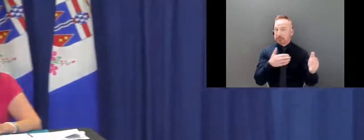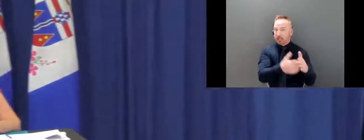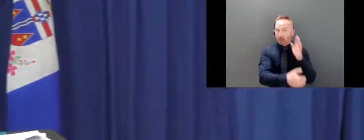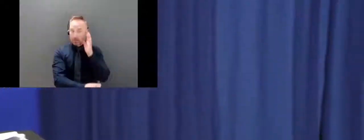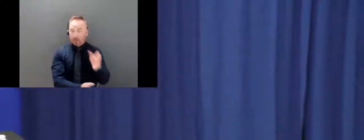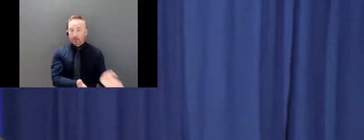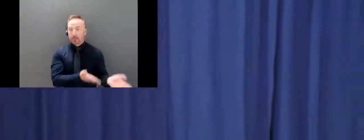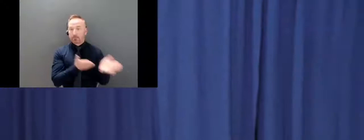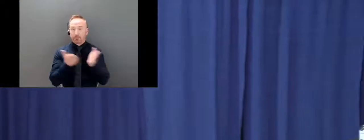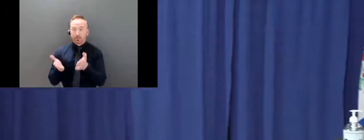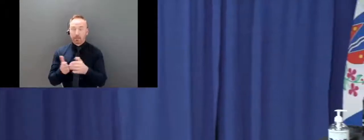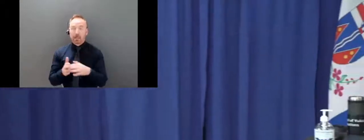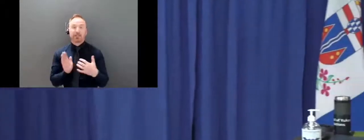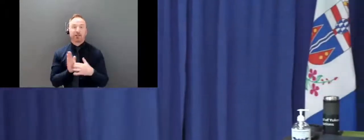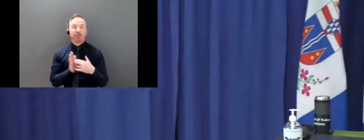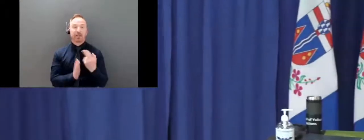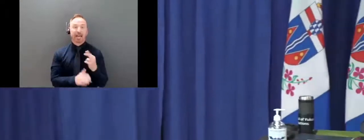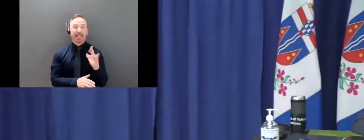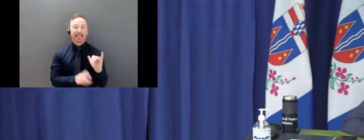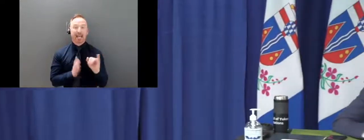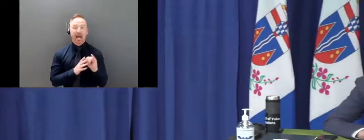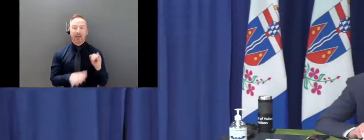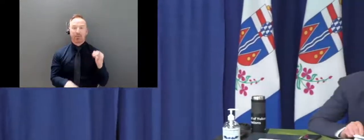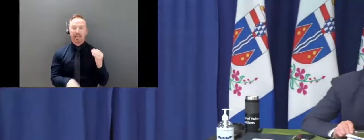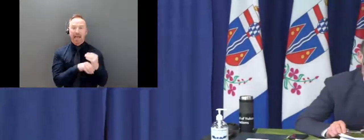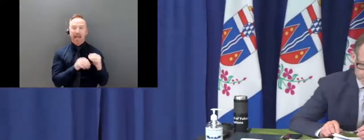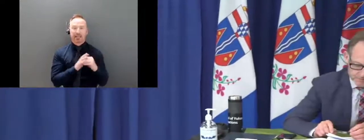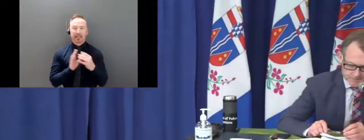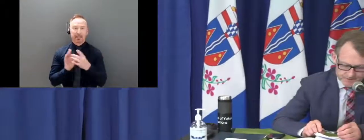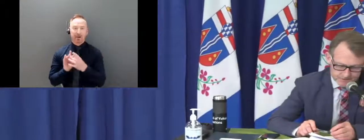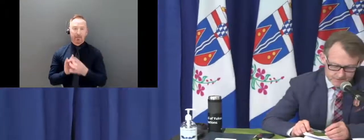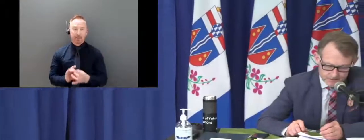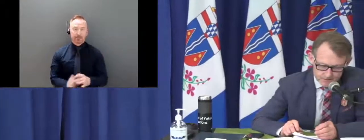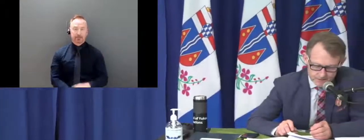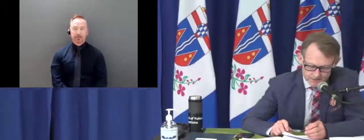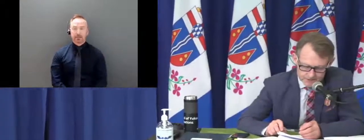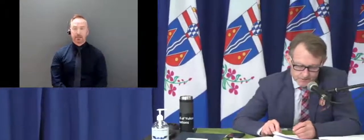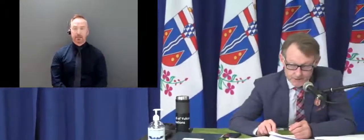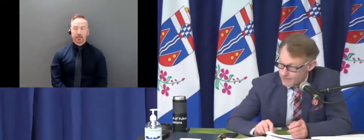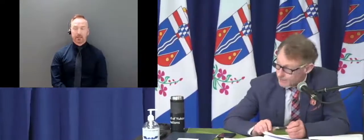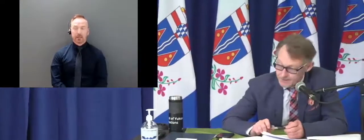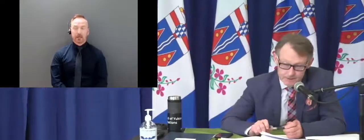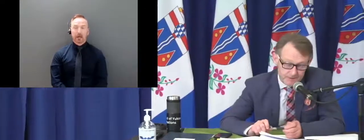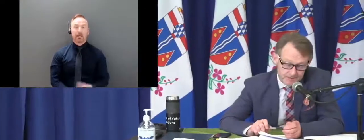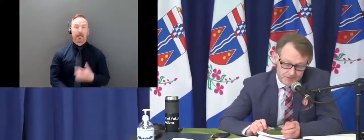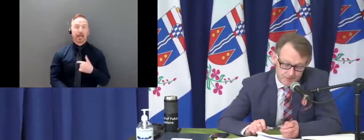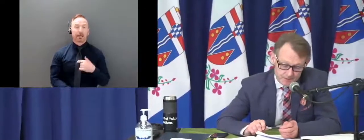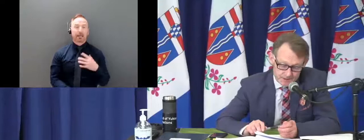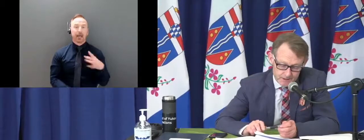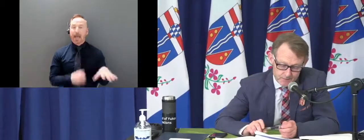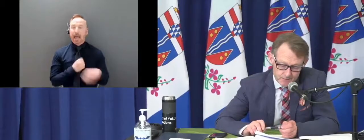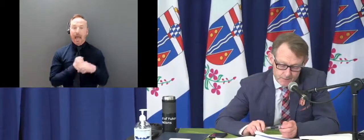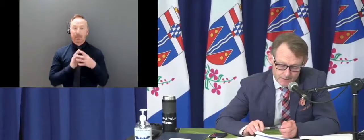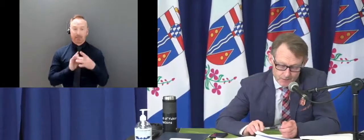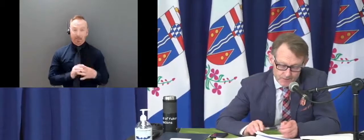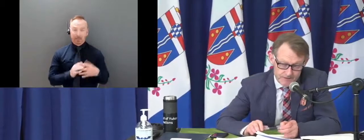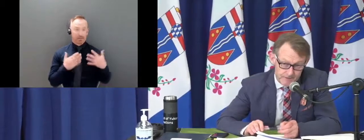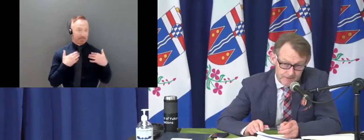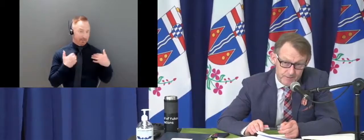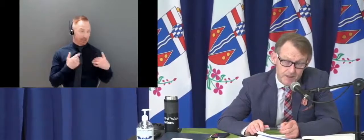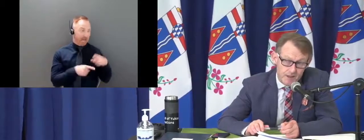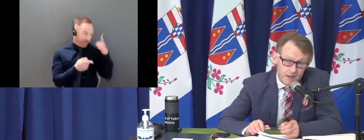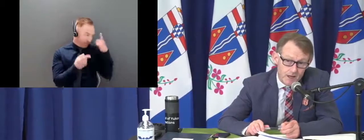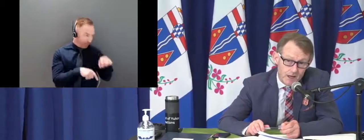Thanks. I'll maybe just add a couple of comments to the minister, agreeing with everything the minister has pointed out quite